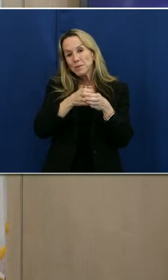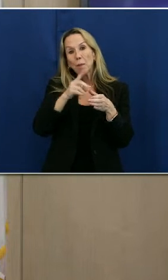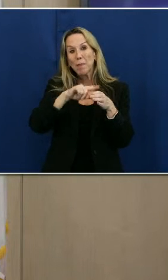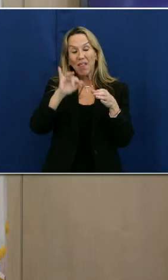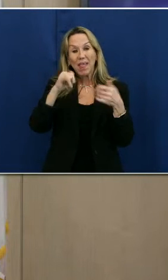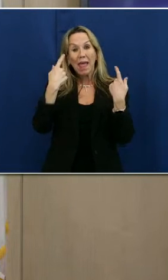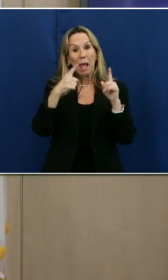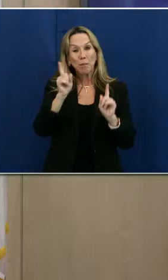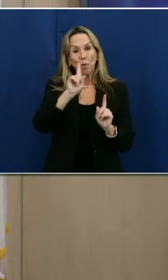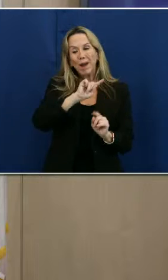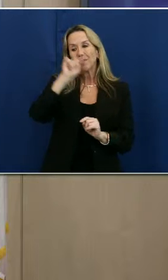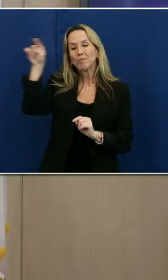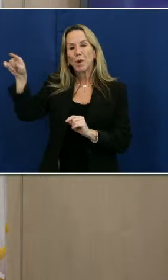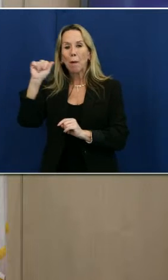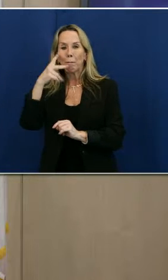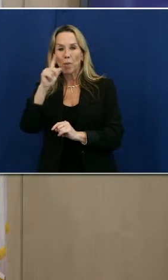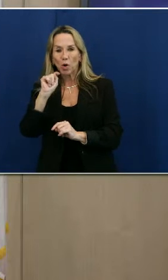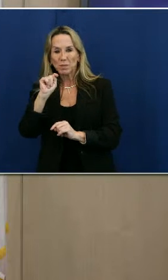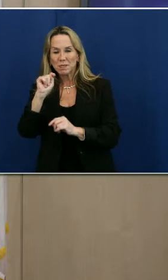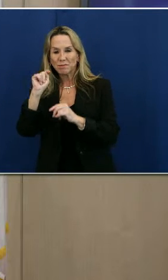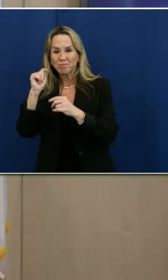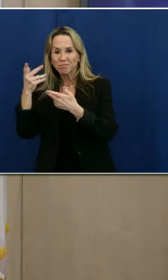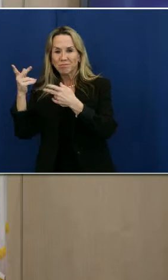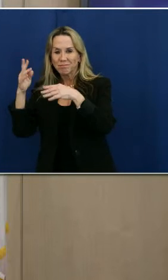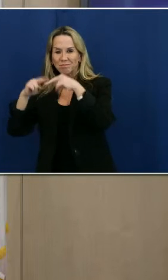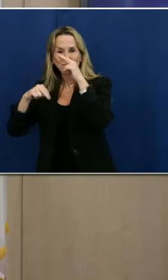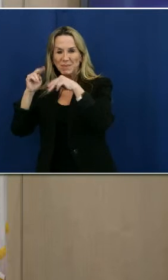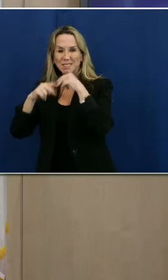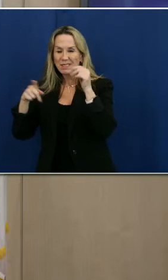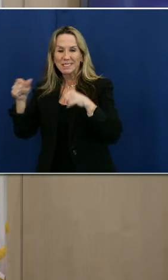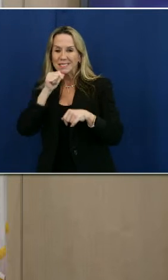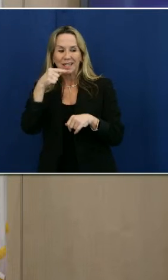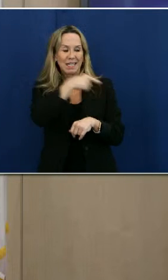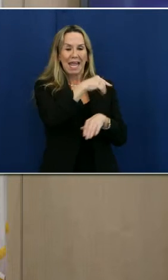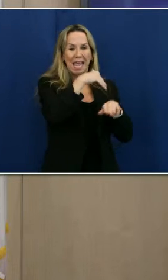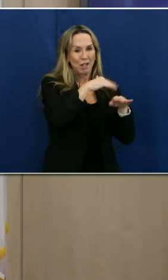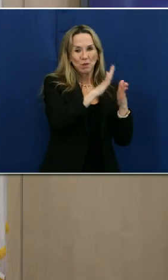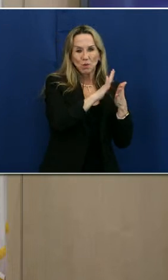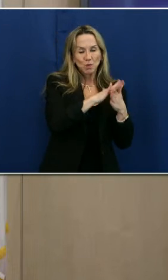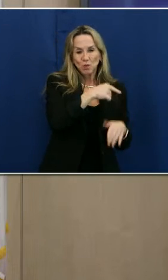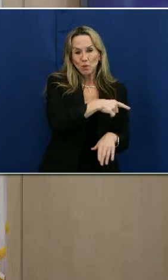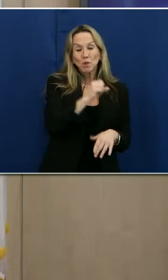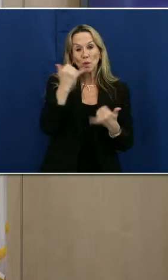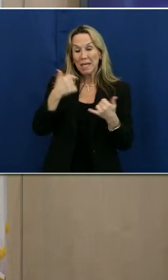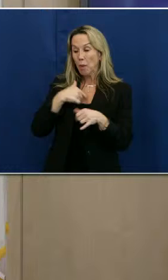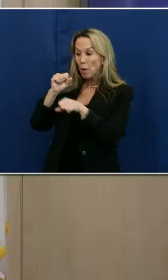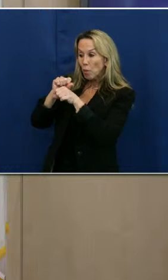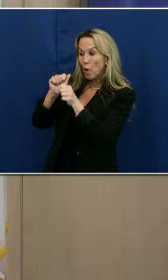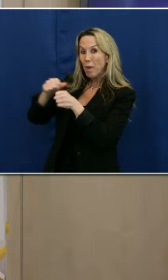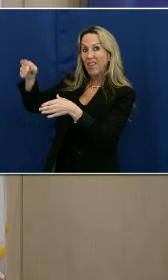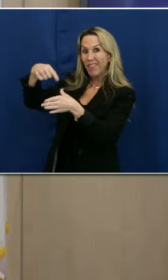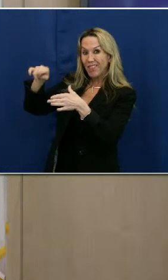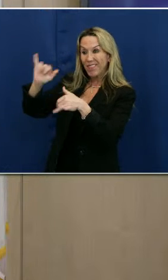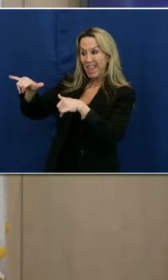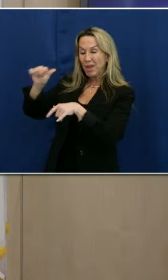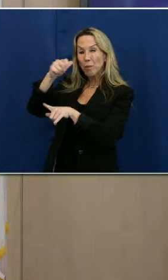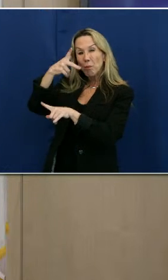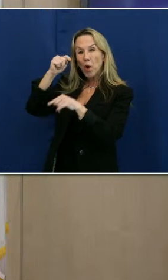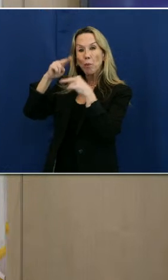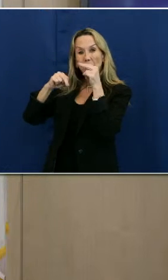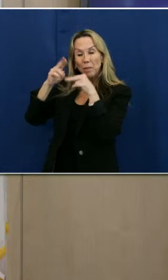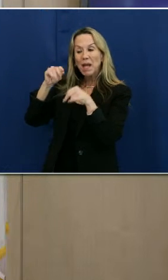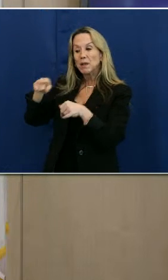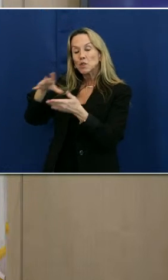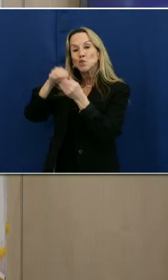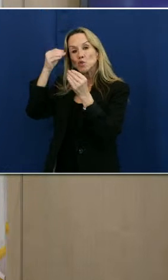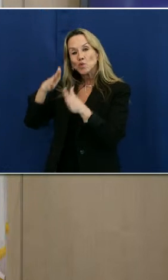off-campus apartment complex, and we are working with that complex and those students to make sure that